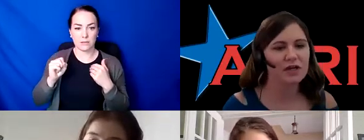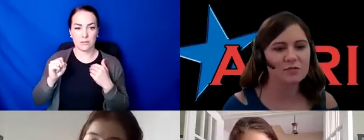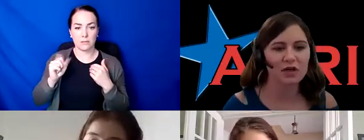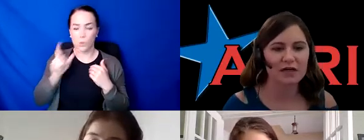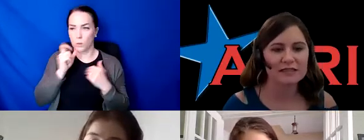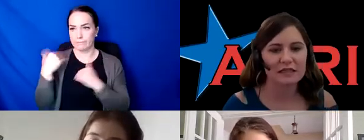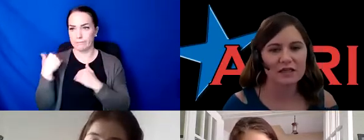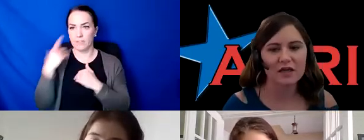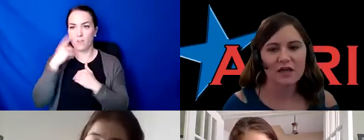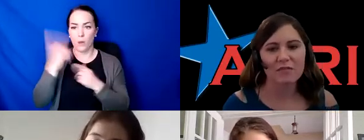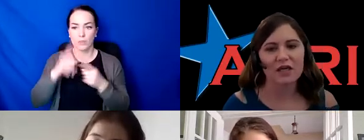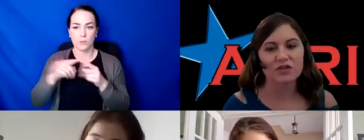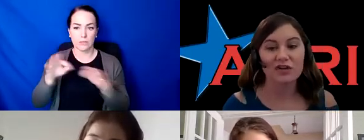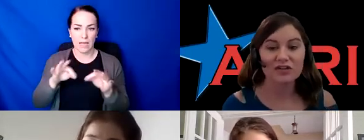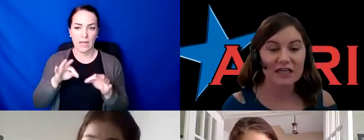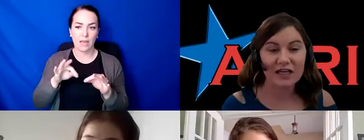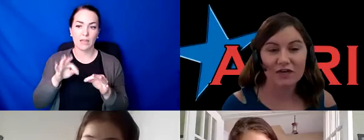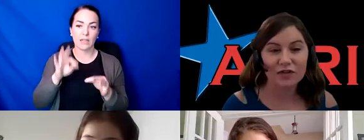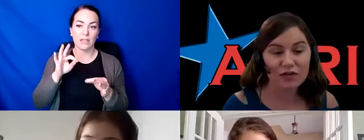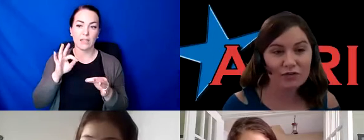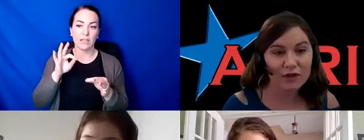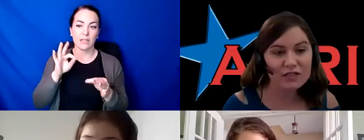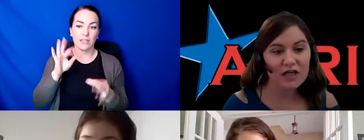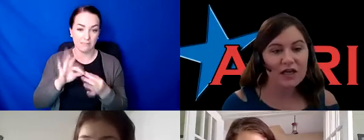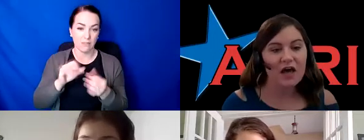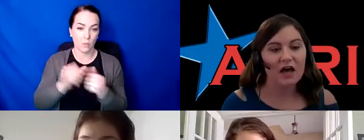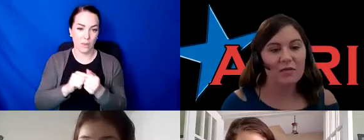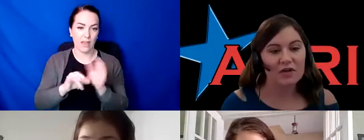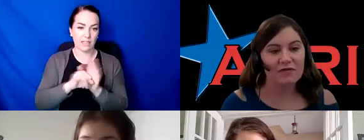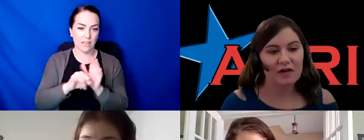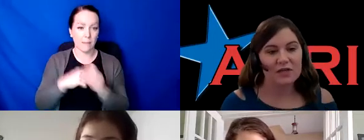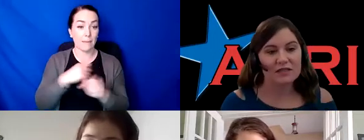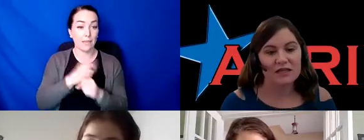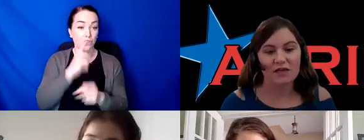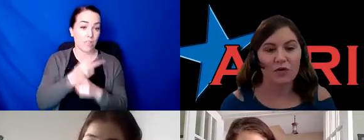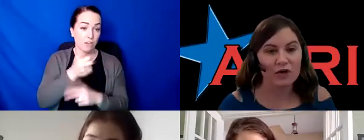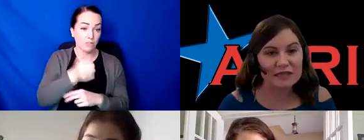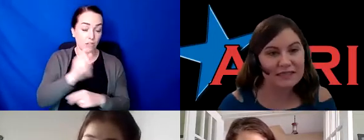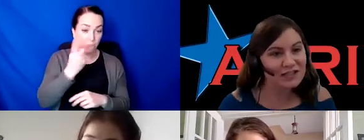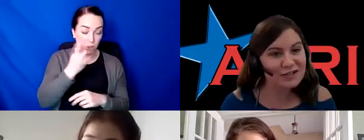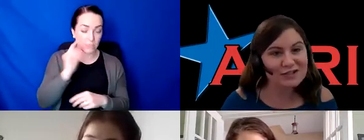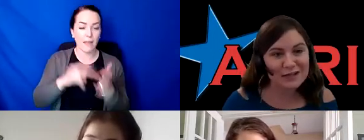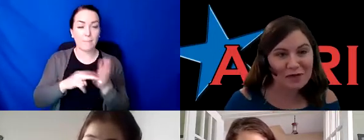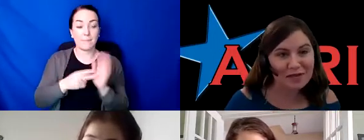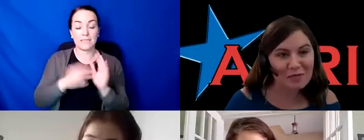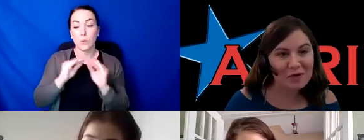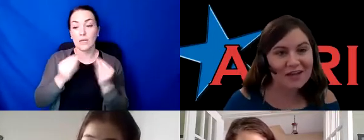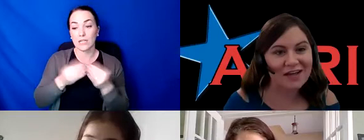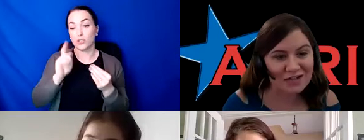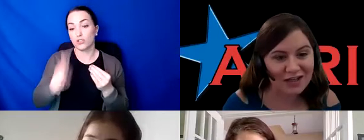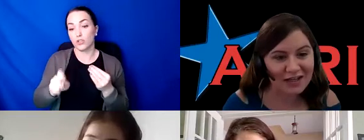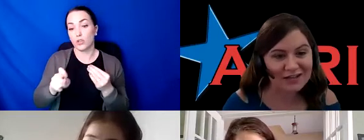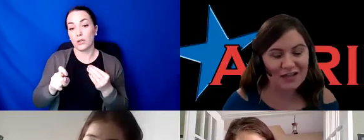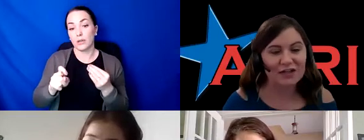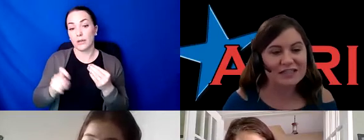especially when it comes to our identity, making sure that you're taking care of yourself first. And if that means that the organization should step in at that point